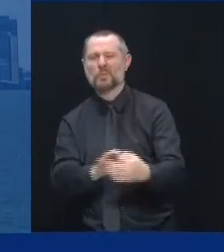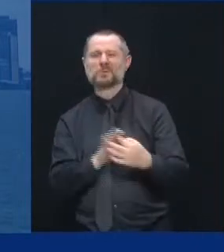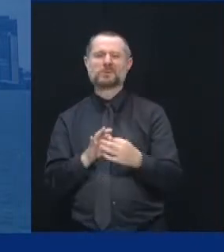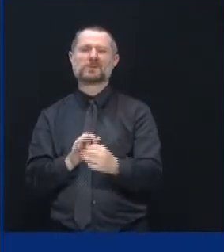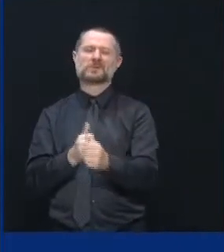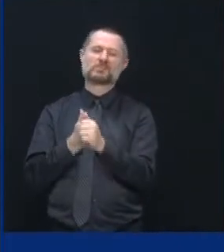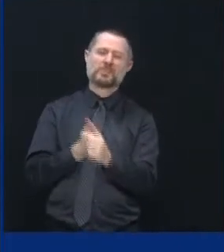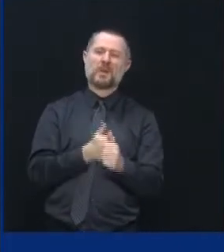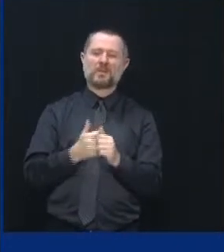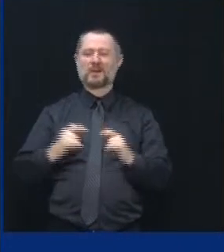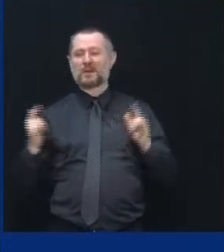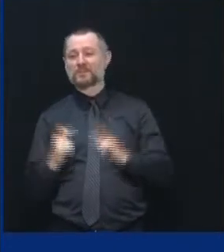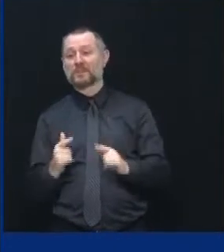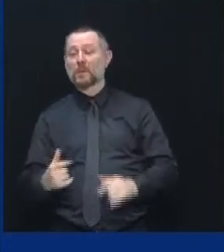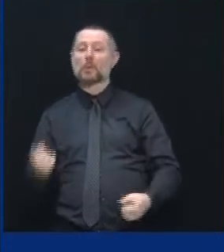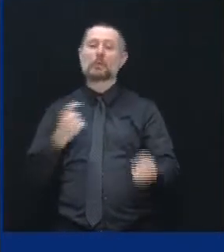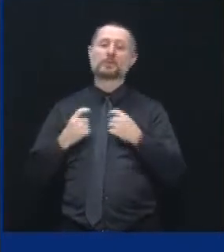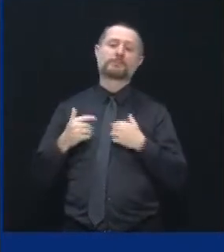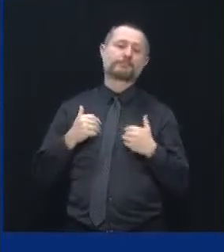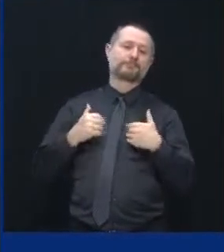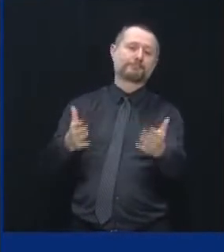loving. Questions, operator?